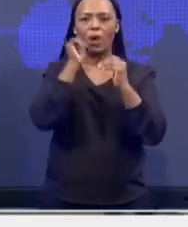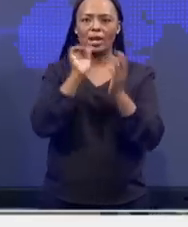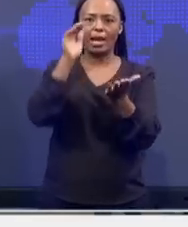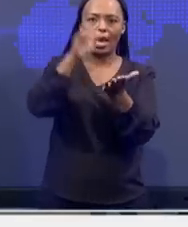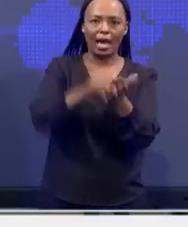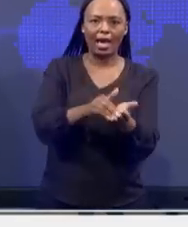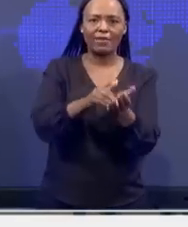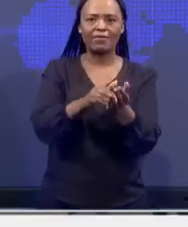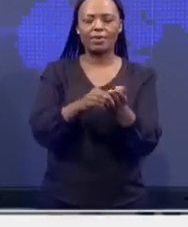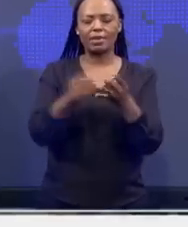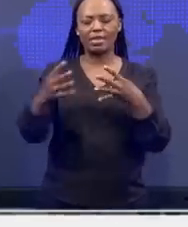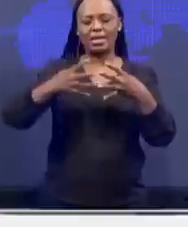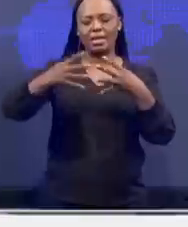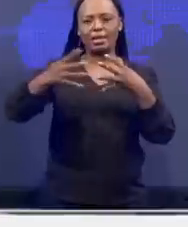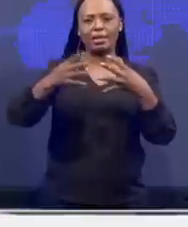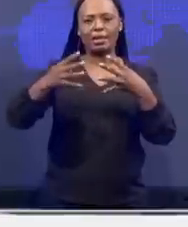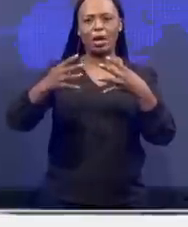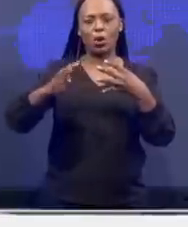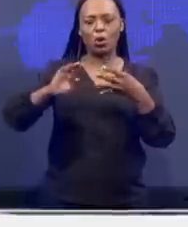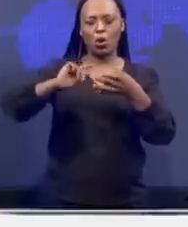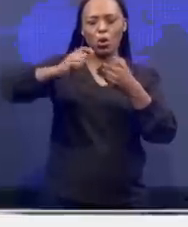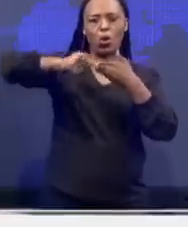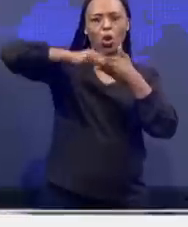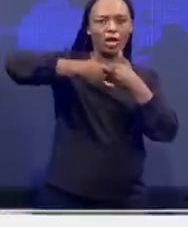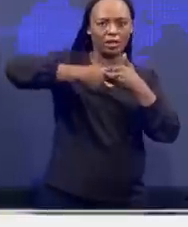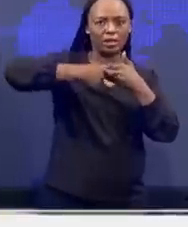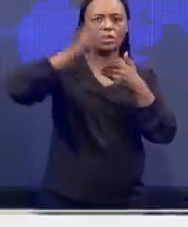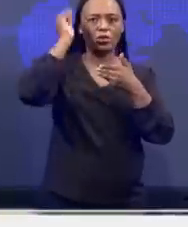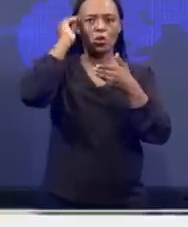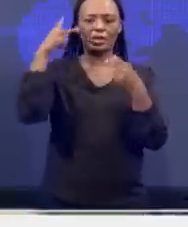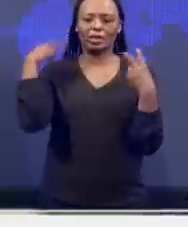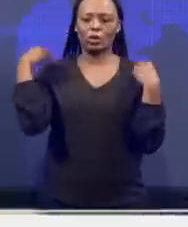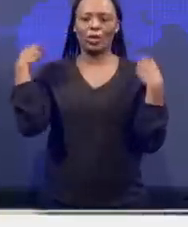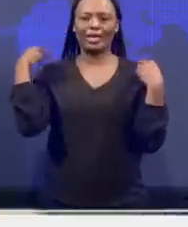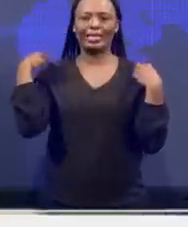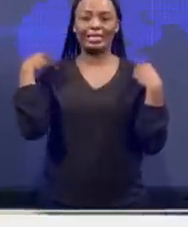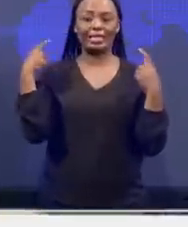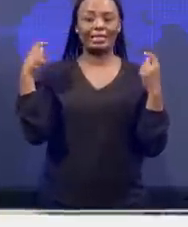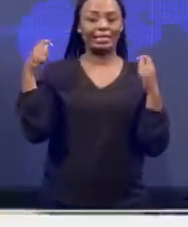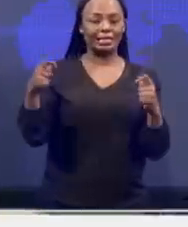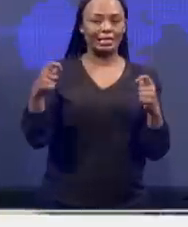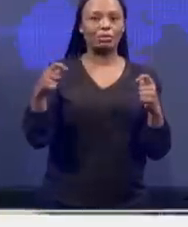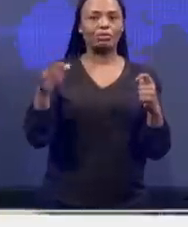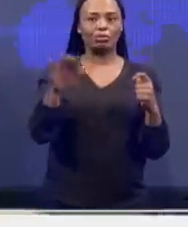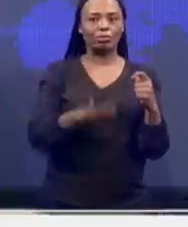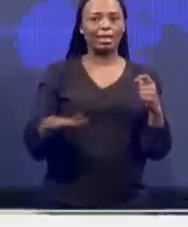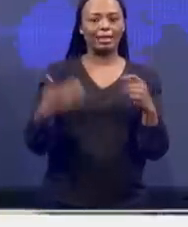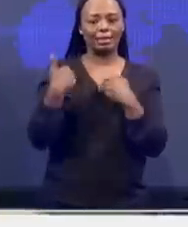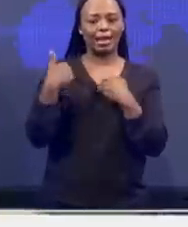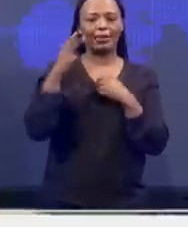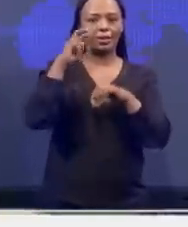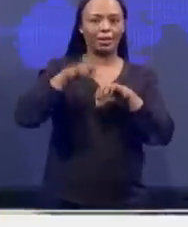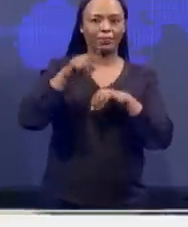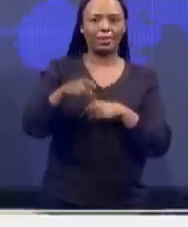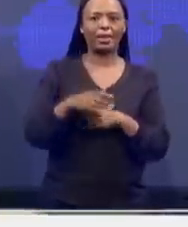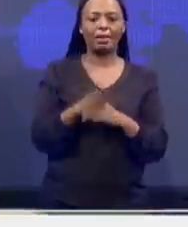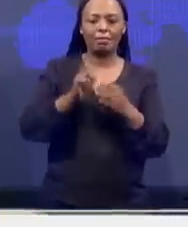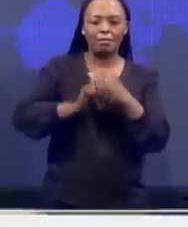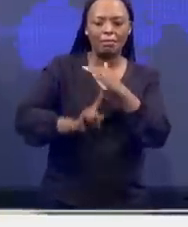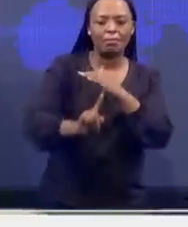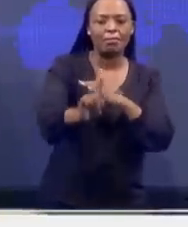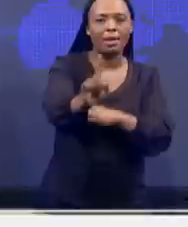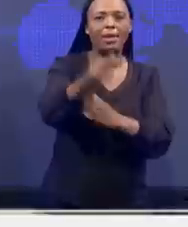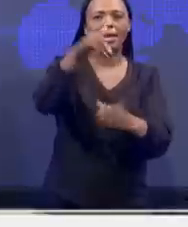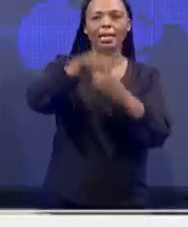locked, as you understand that this is the Premier's house. Security will always be tight, and we have not been able to gather to